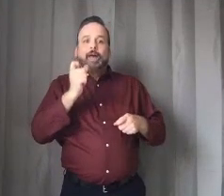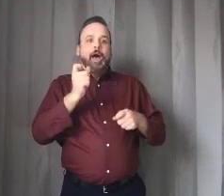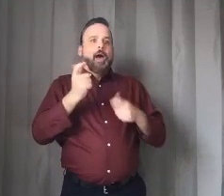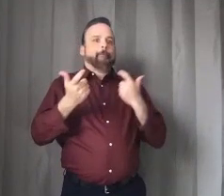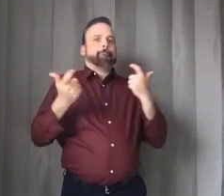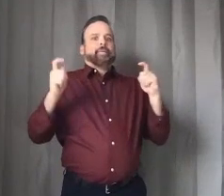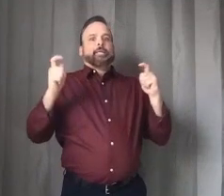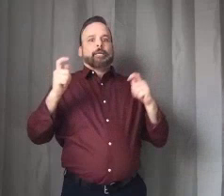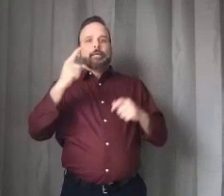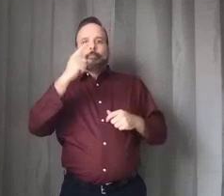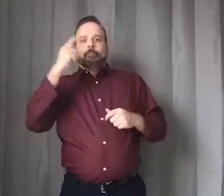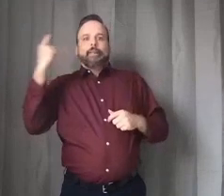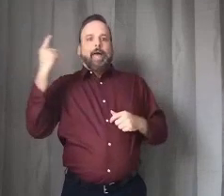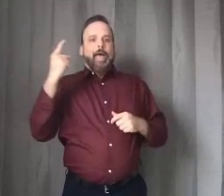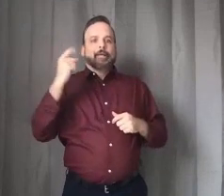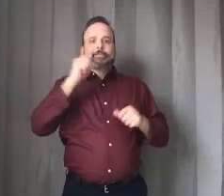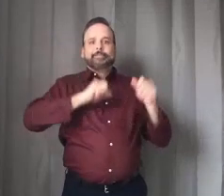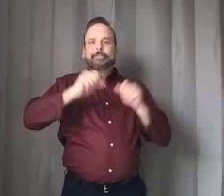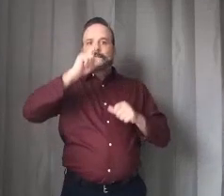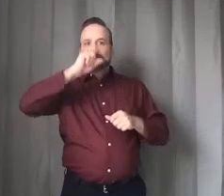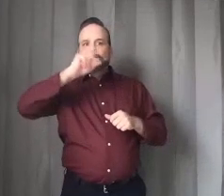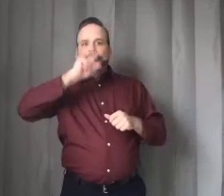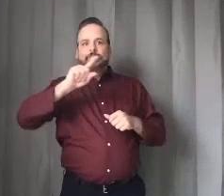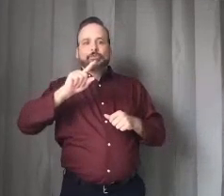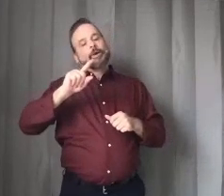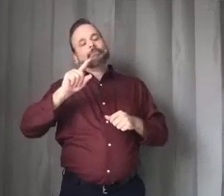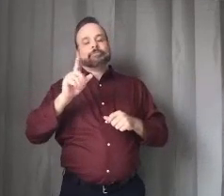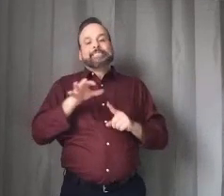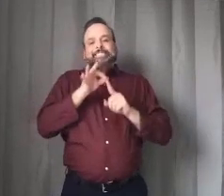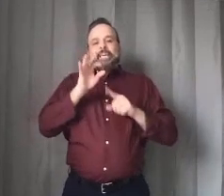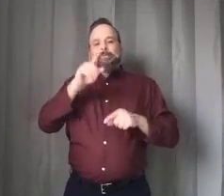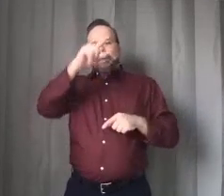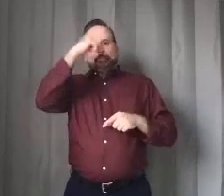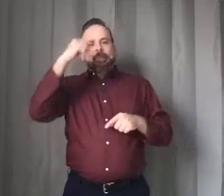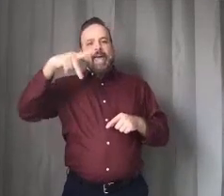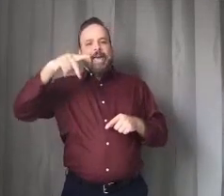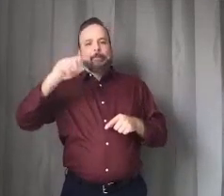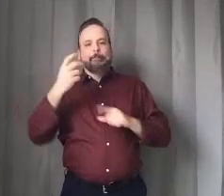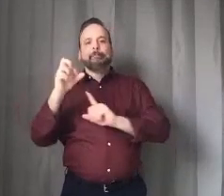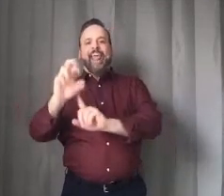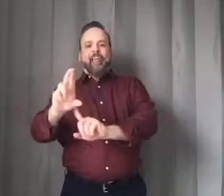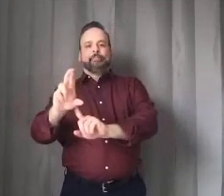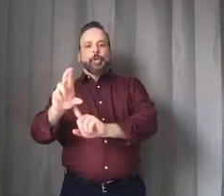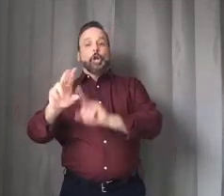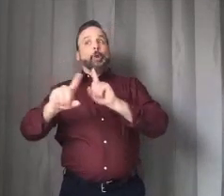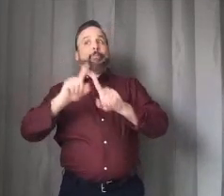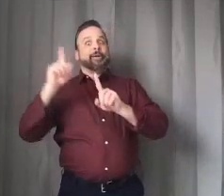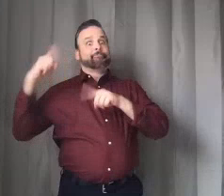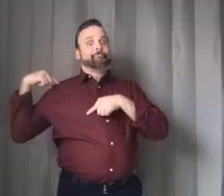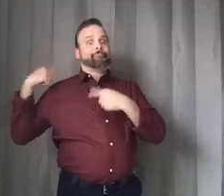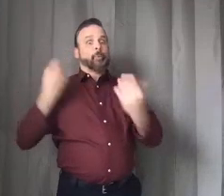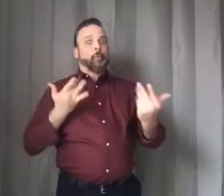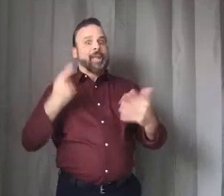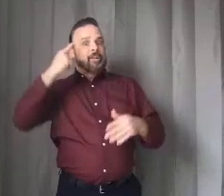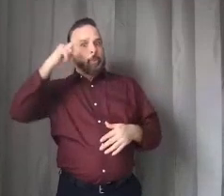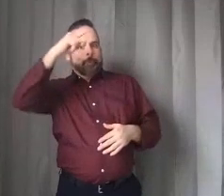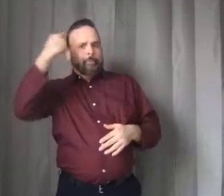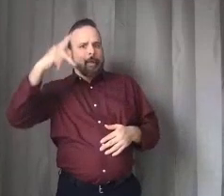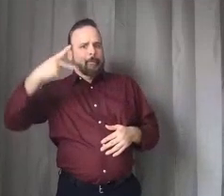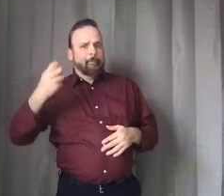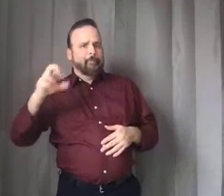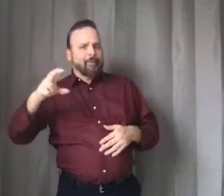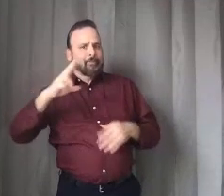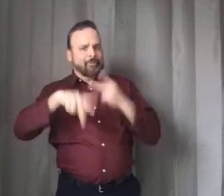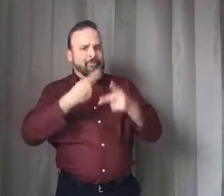sci-fi franchise. There's not, except for Black Panther now. Like, it's taken that many years to see Black people doing